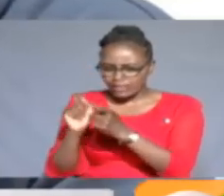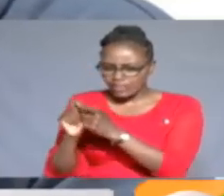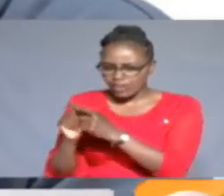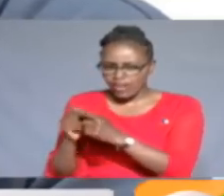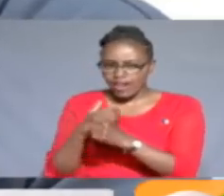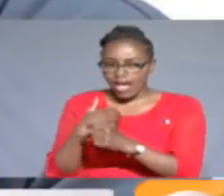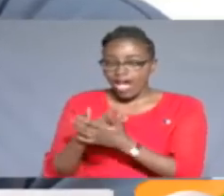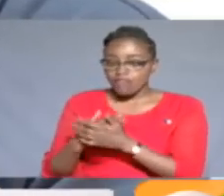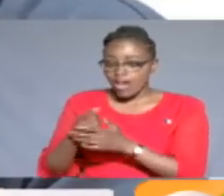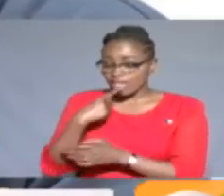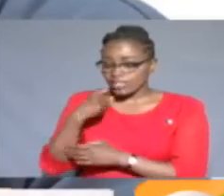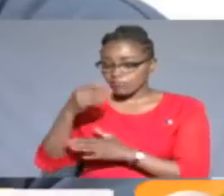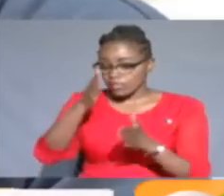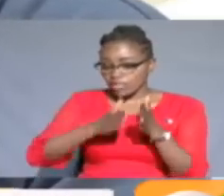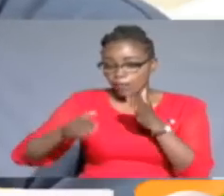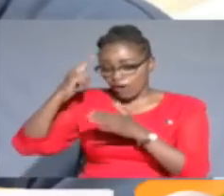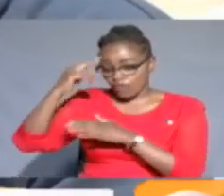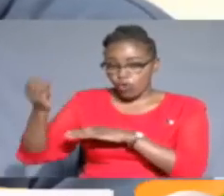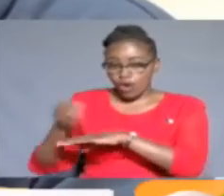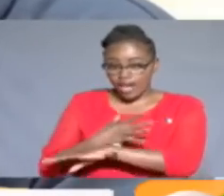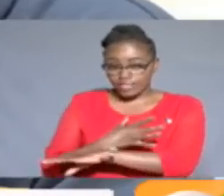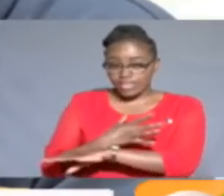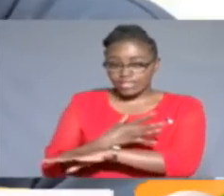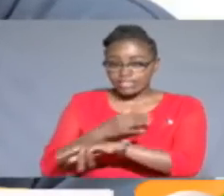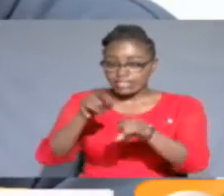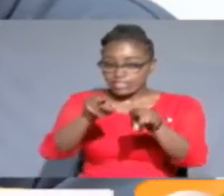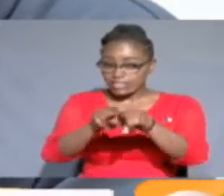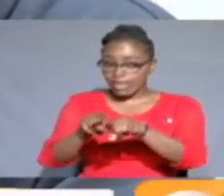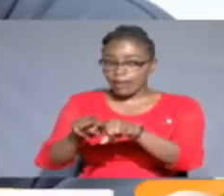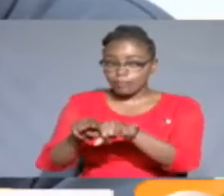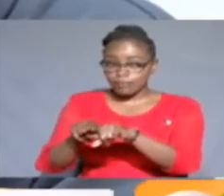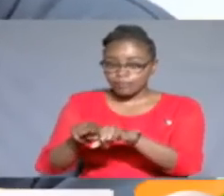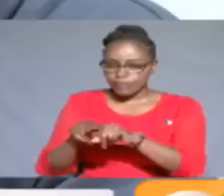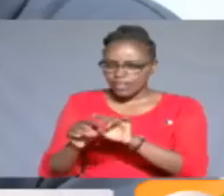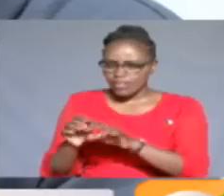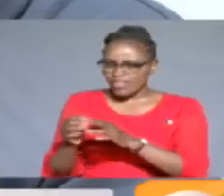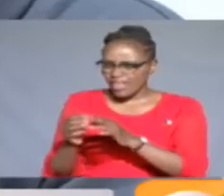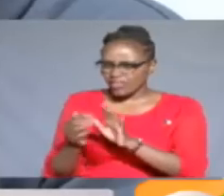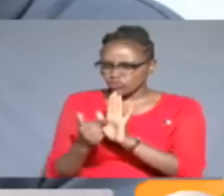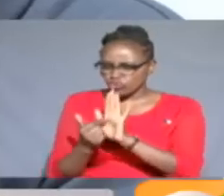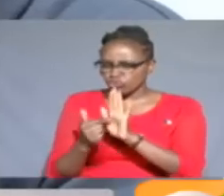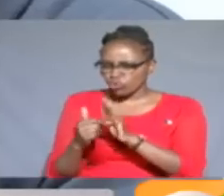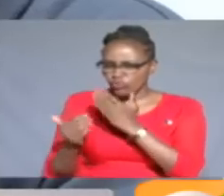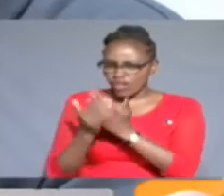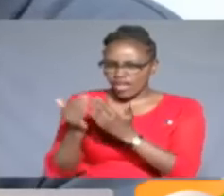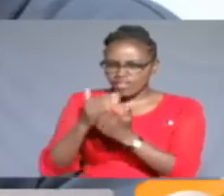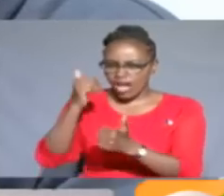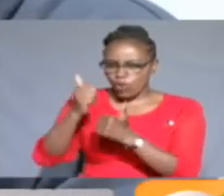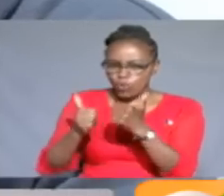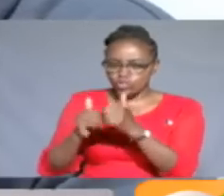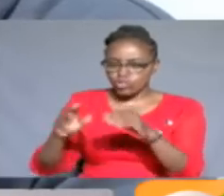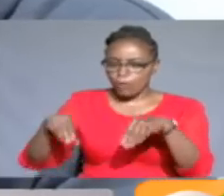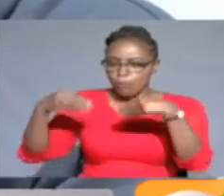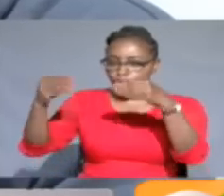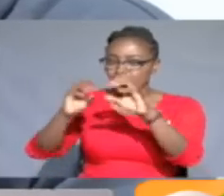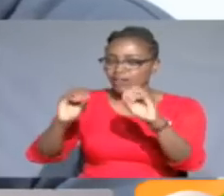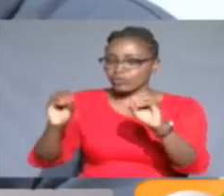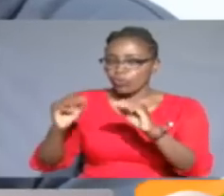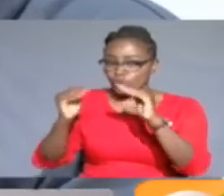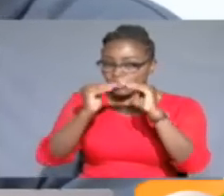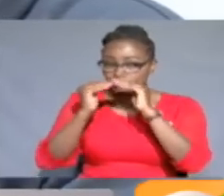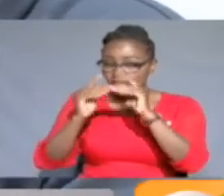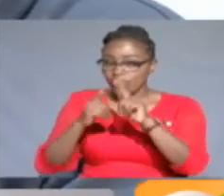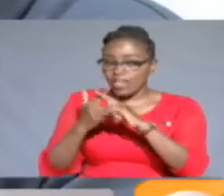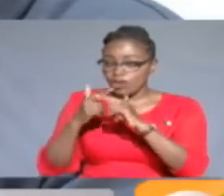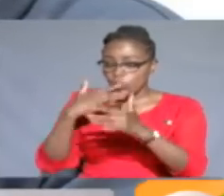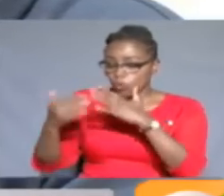a treatment plan for cancer. And the element of care that you're not able to provide at that level is then what